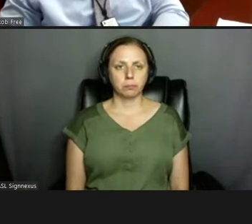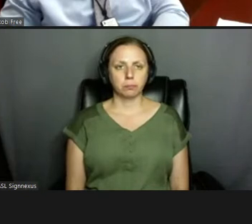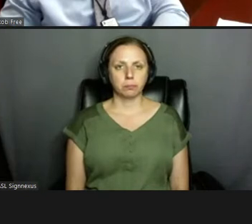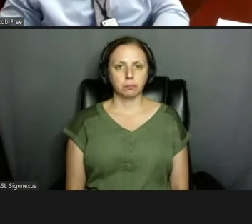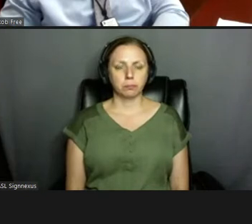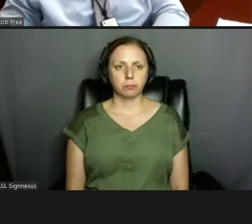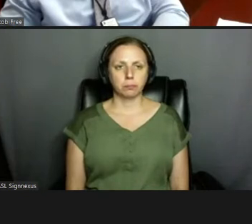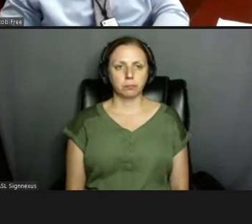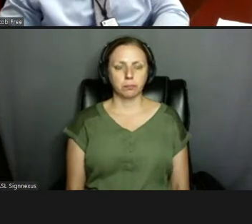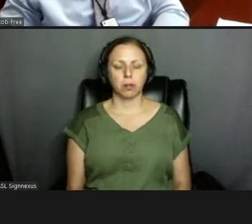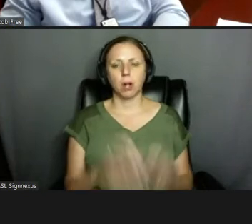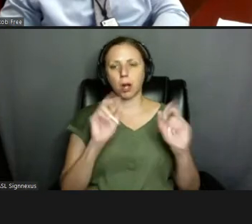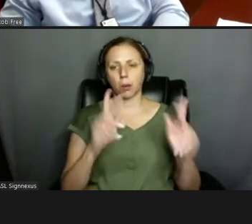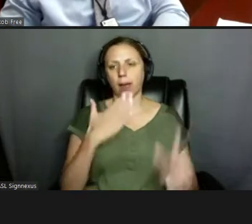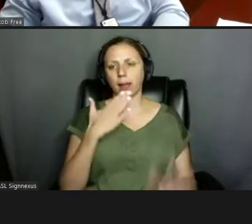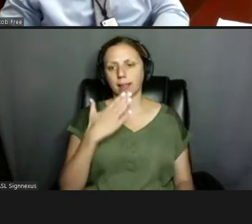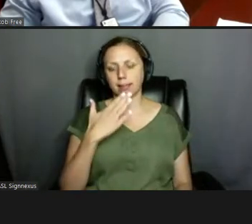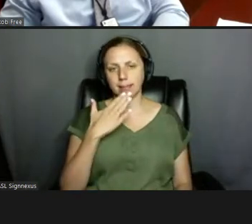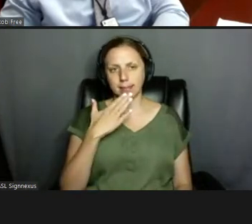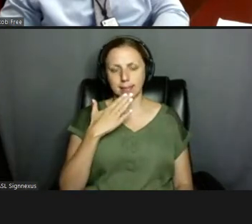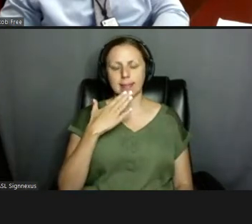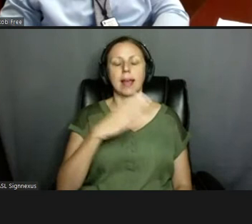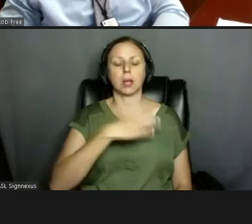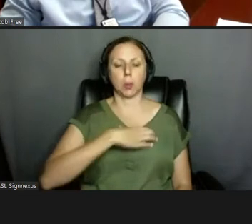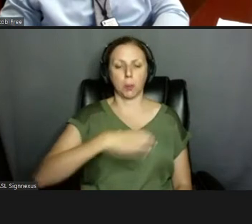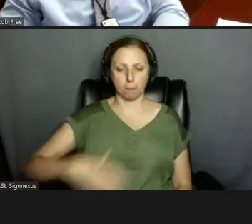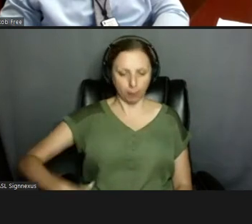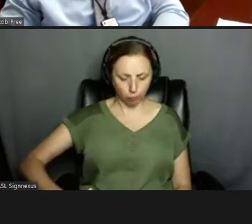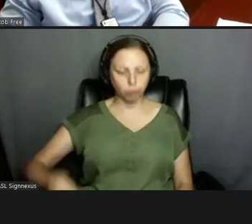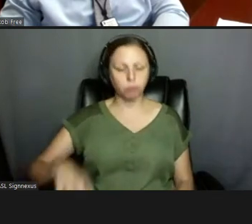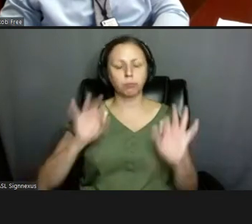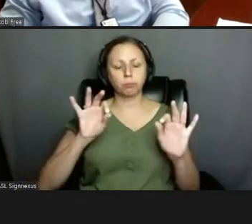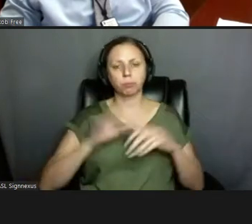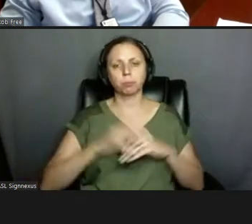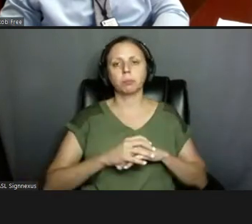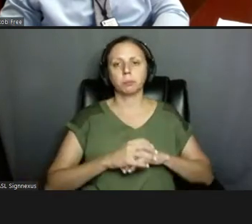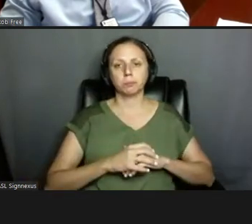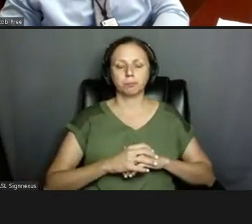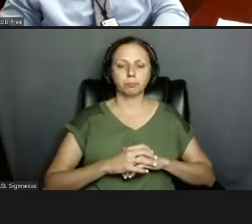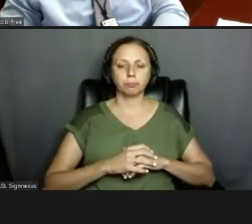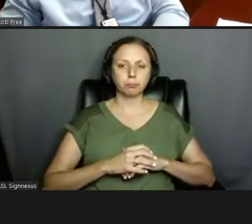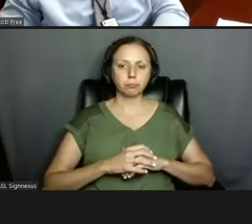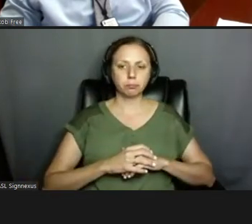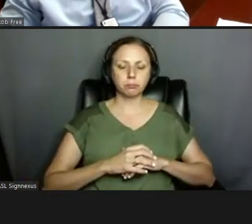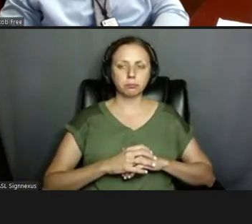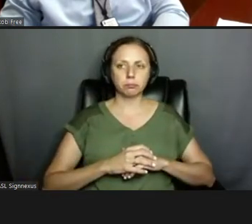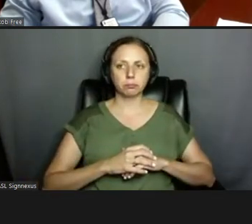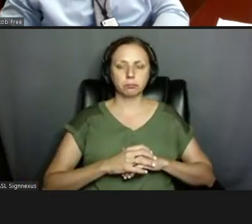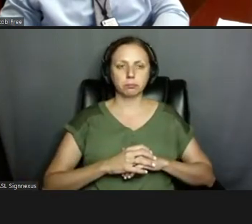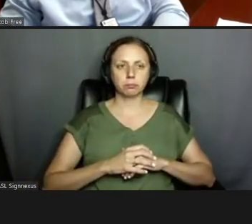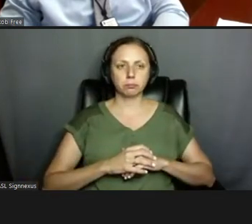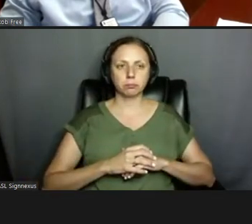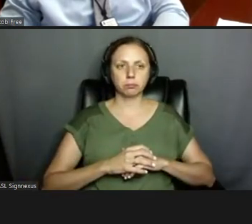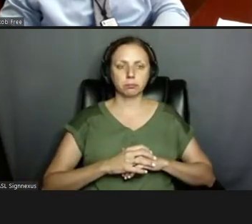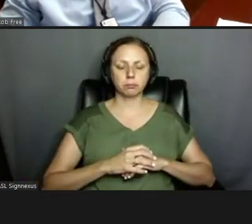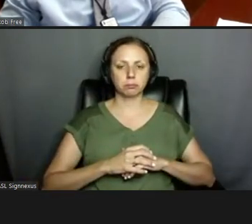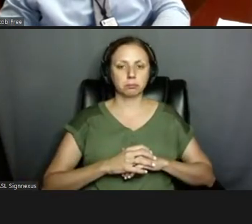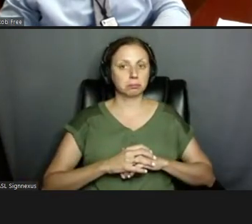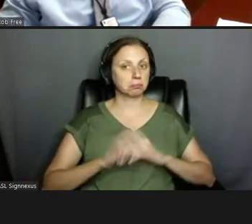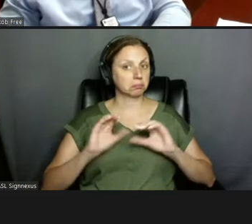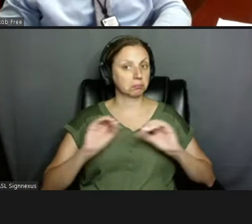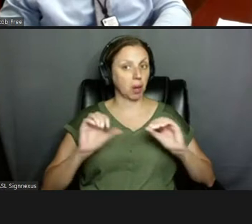Okay, thank you, Mr. Mayor. And I don't have anyone